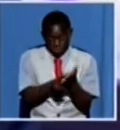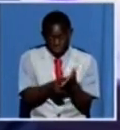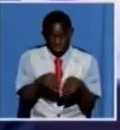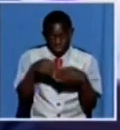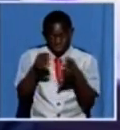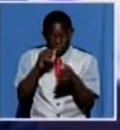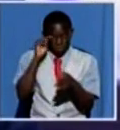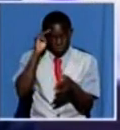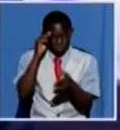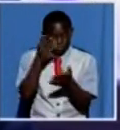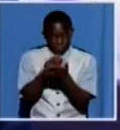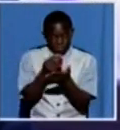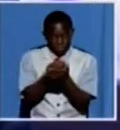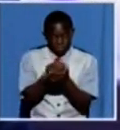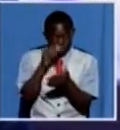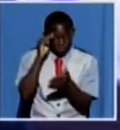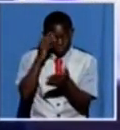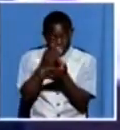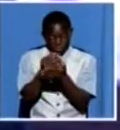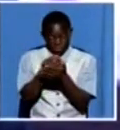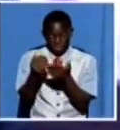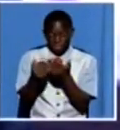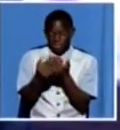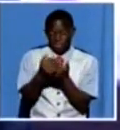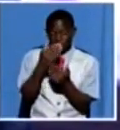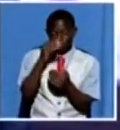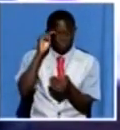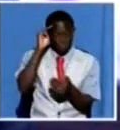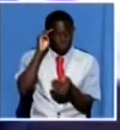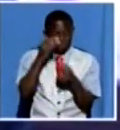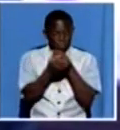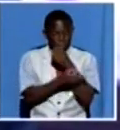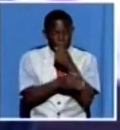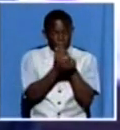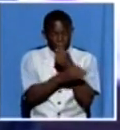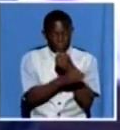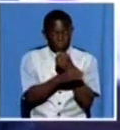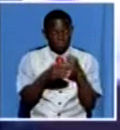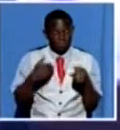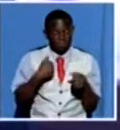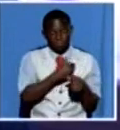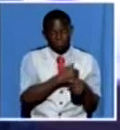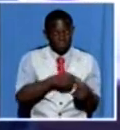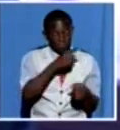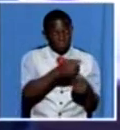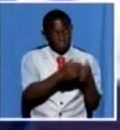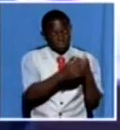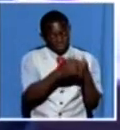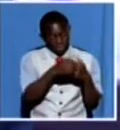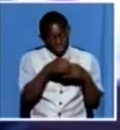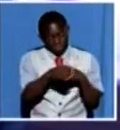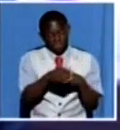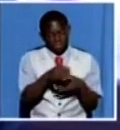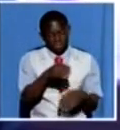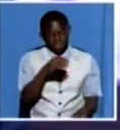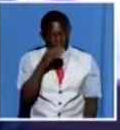it to the Ministry of the Foreign Affairs in China, and then the Ministry of Foreign Affairs in China sends it to the Ministry of Finance in China to send it to the bank to